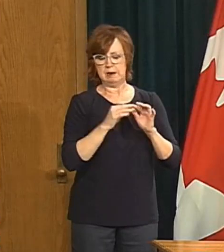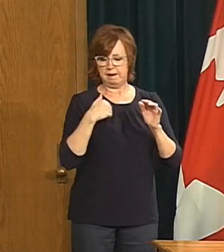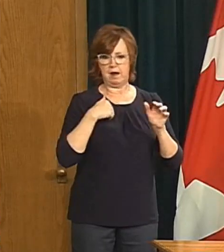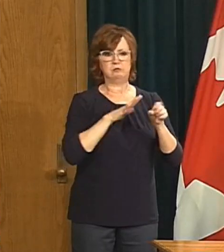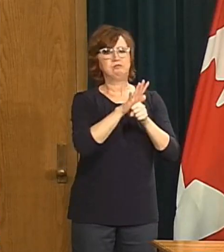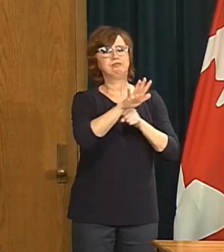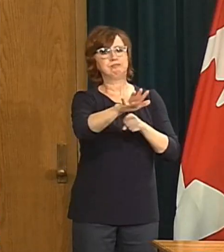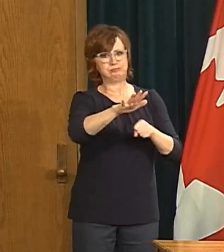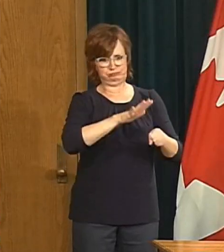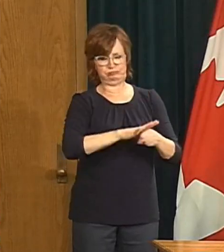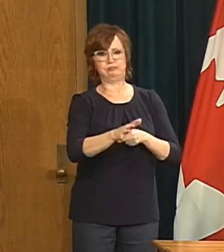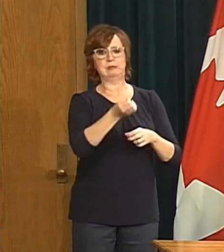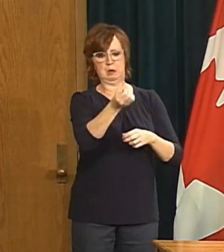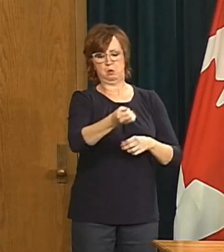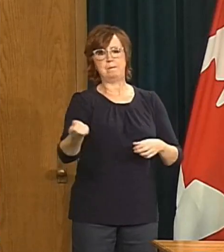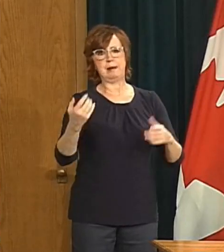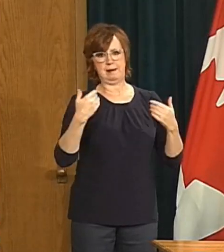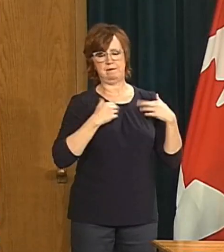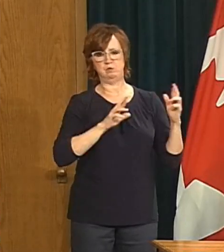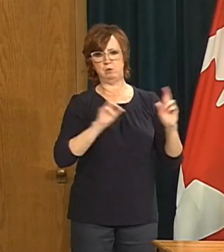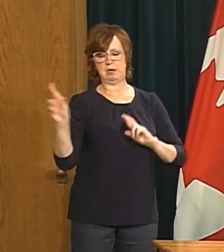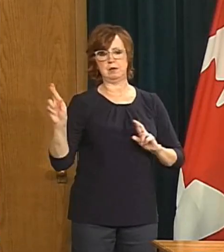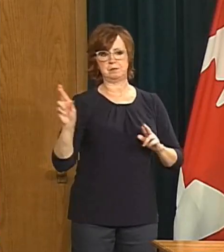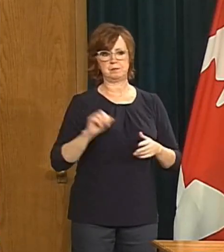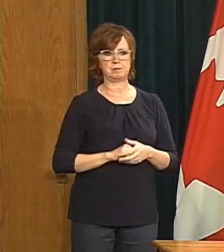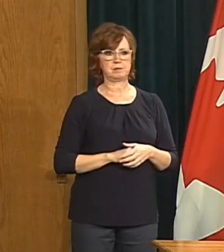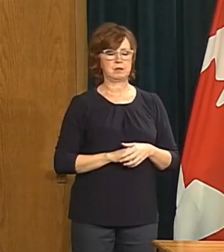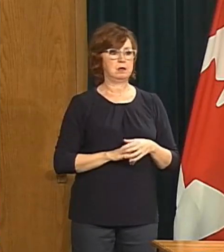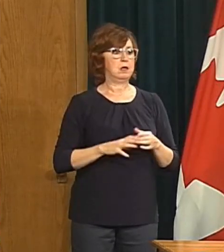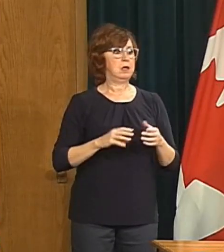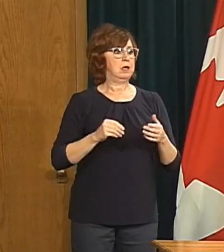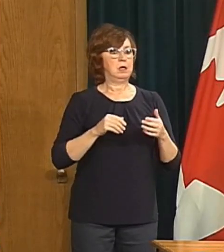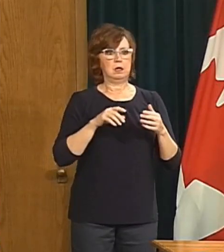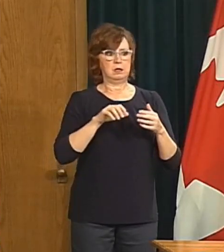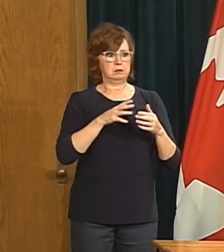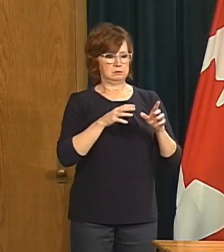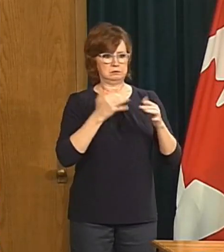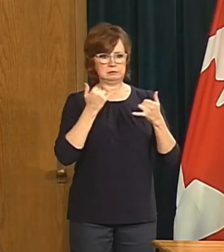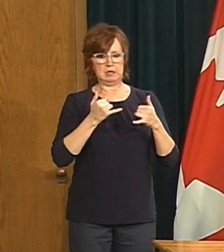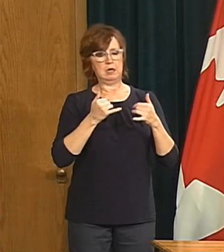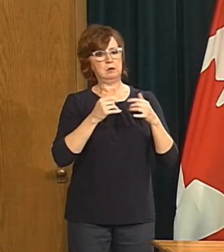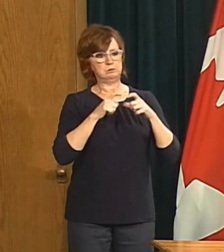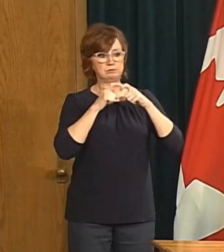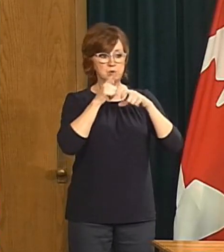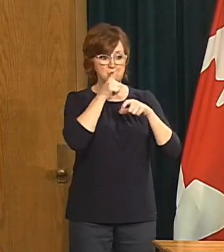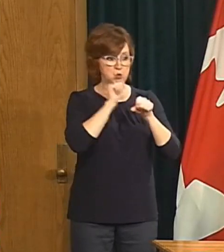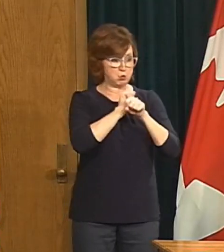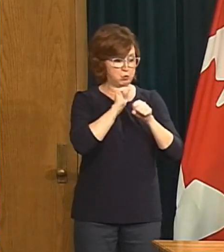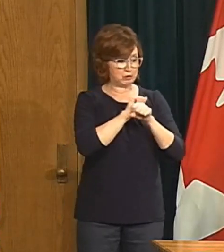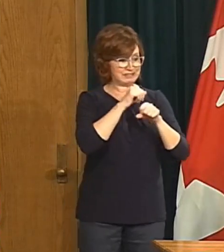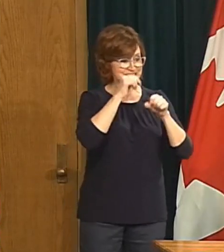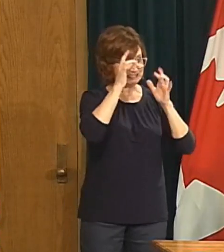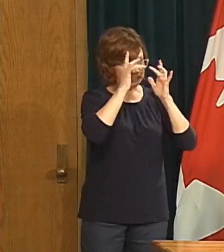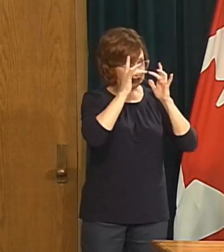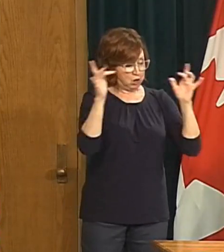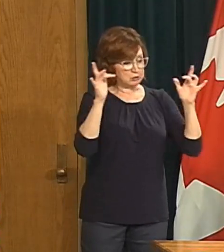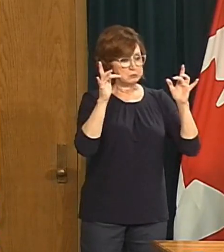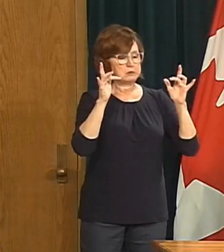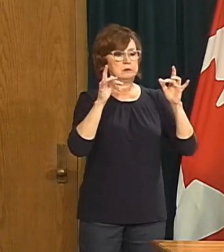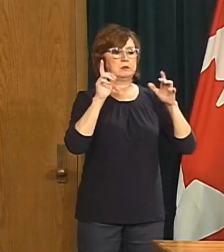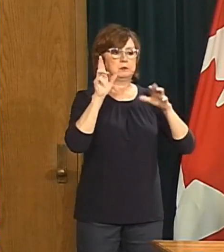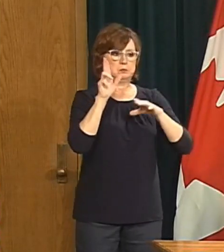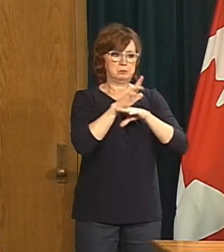of with respect to continuous masking and some of the healthcare